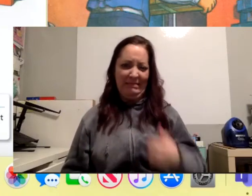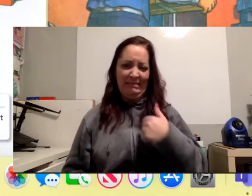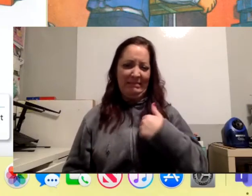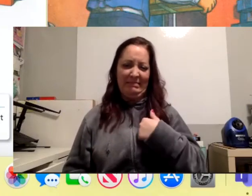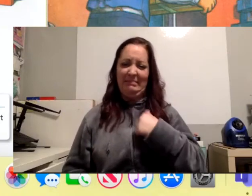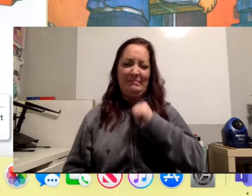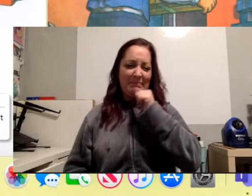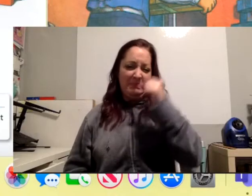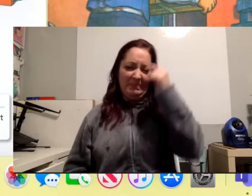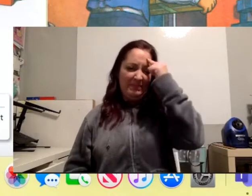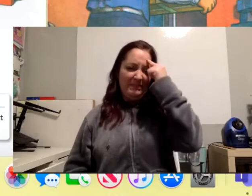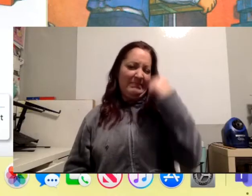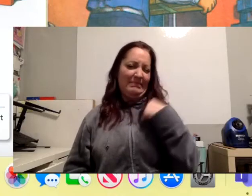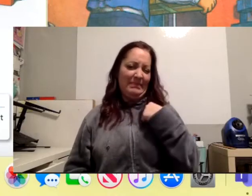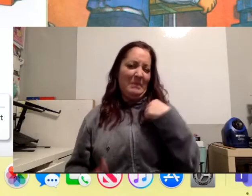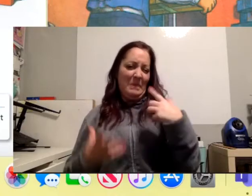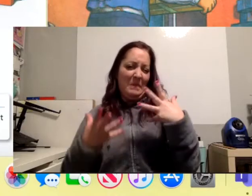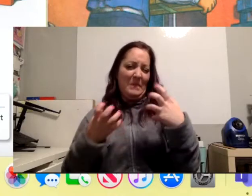Ugh.